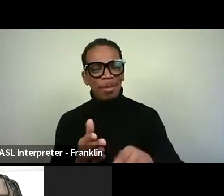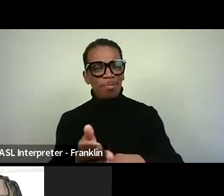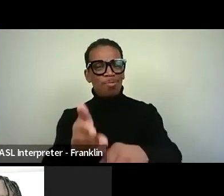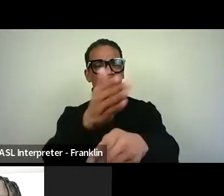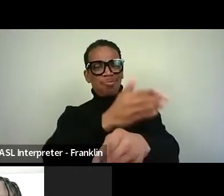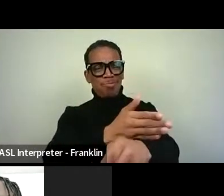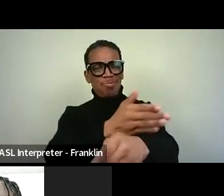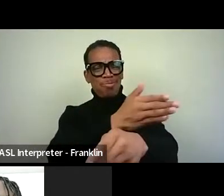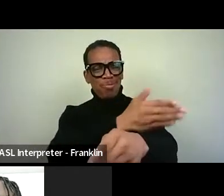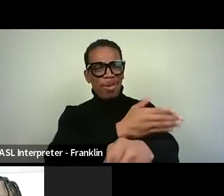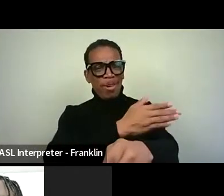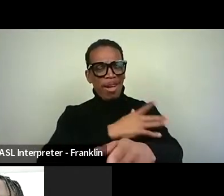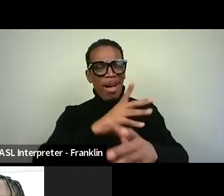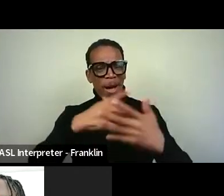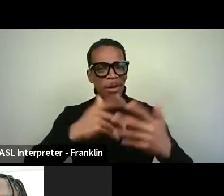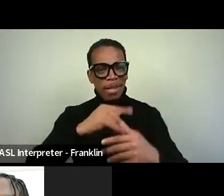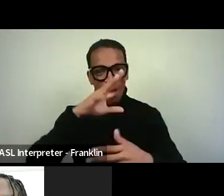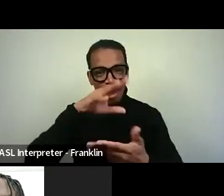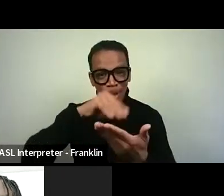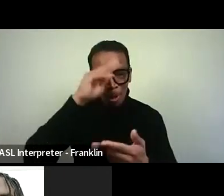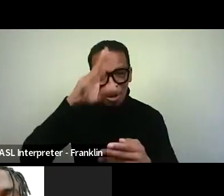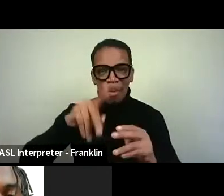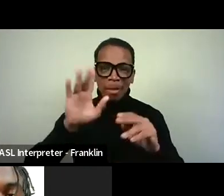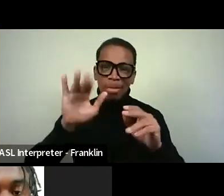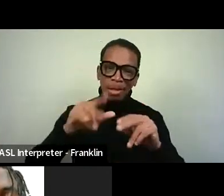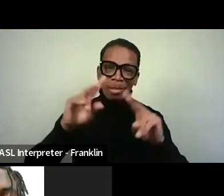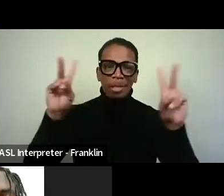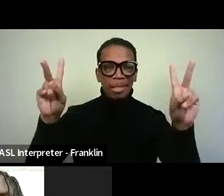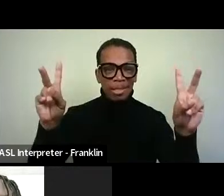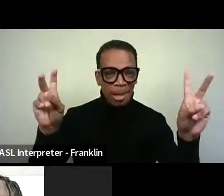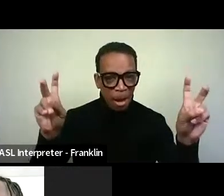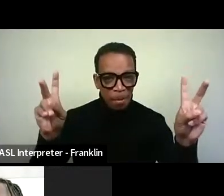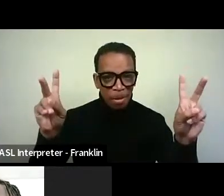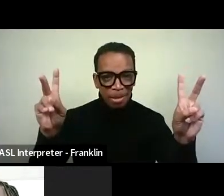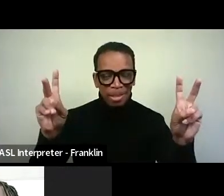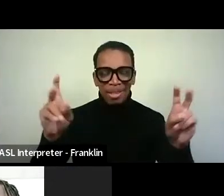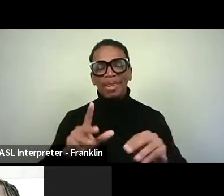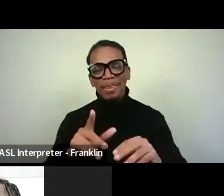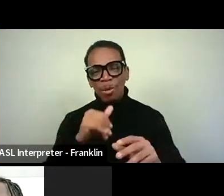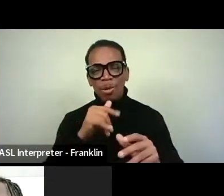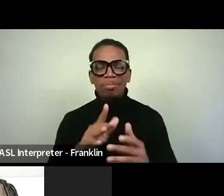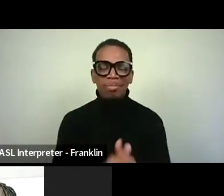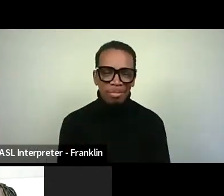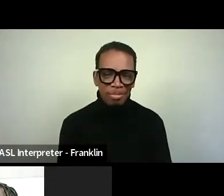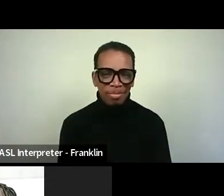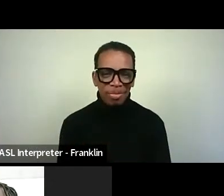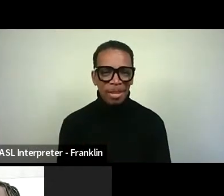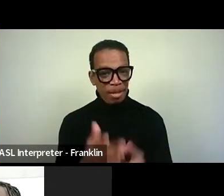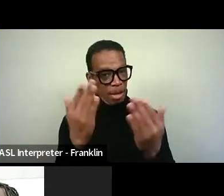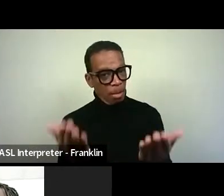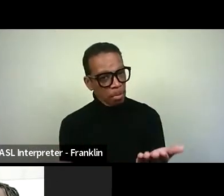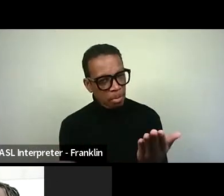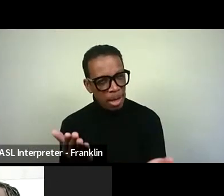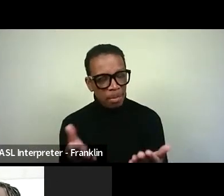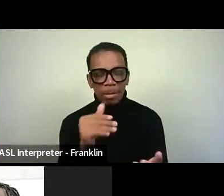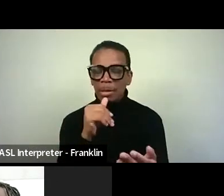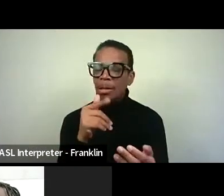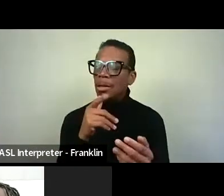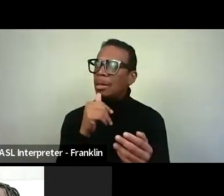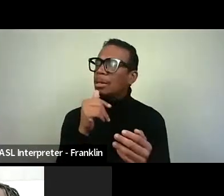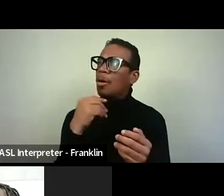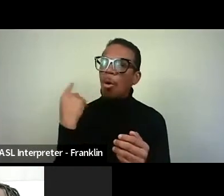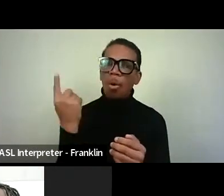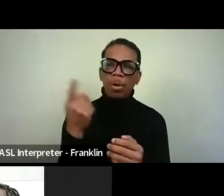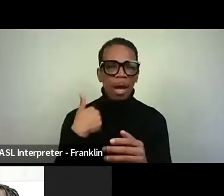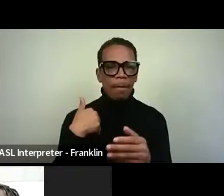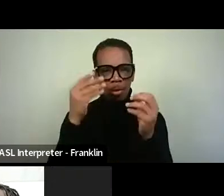I learned about that particular topic or about how I learned about that subject. Now we didn't always have